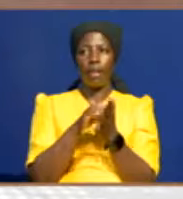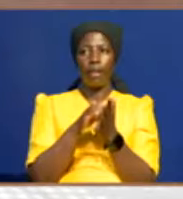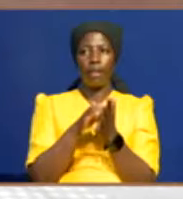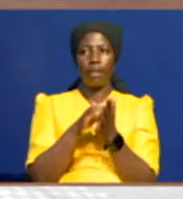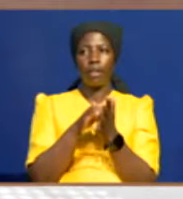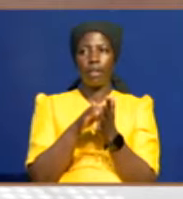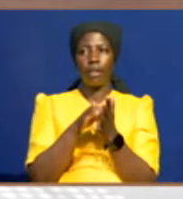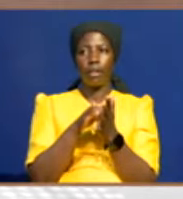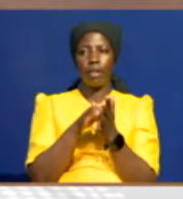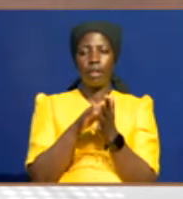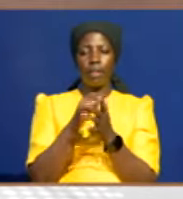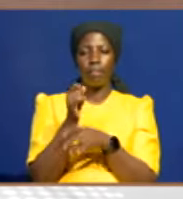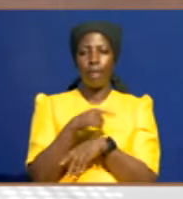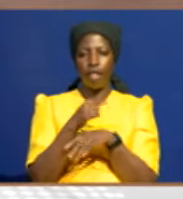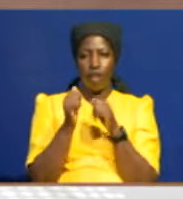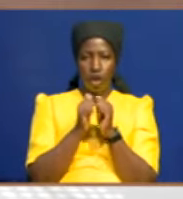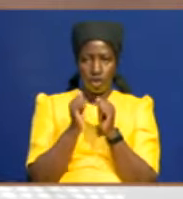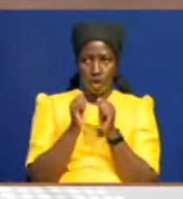back in October